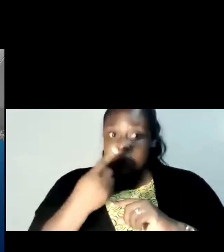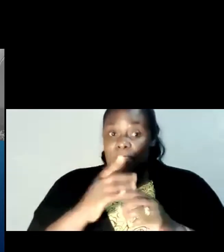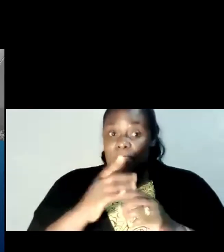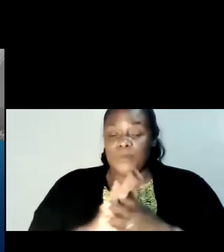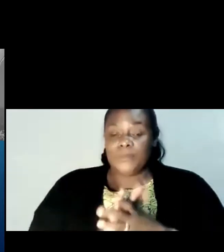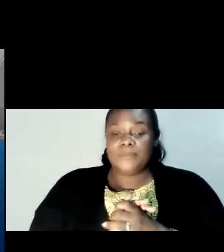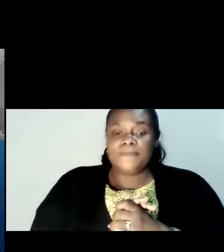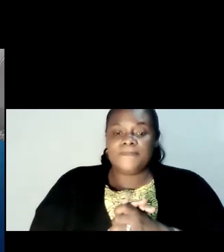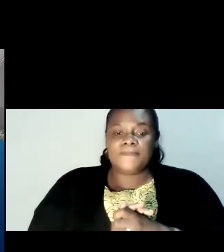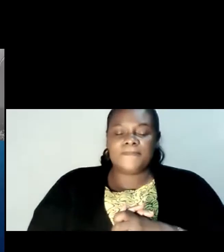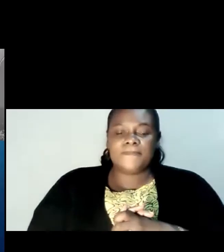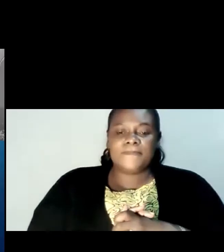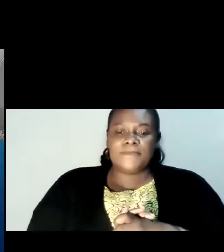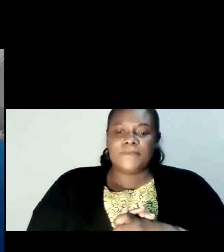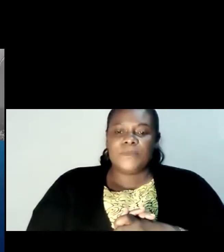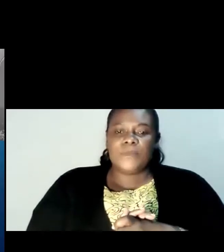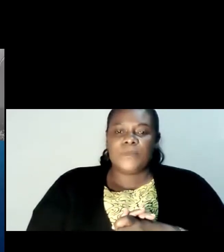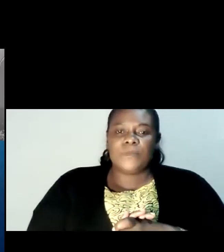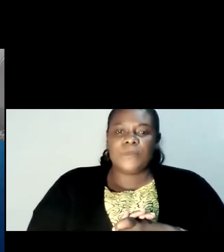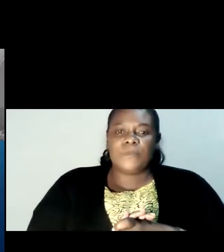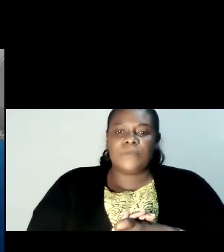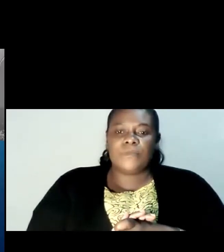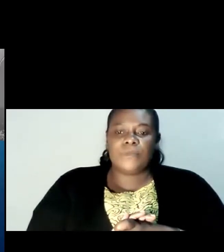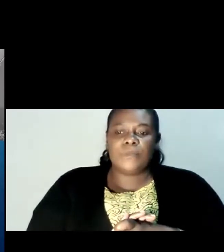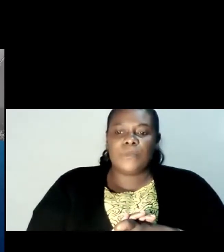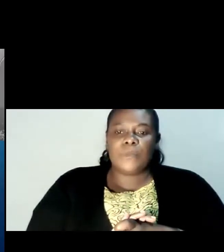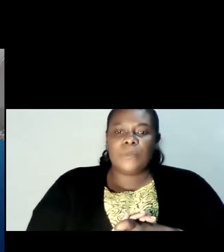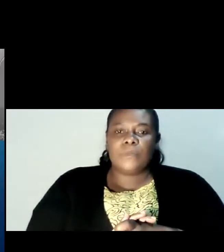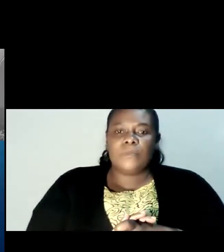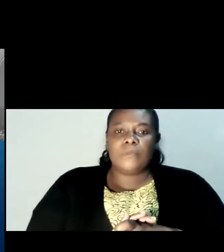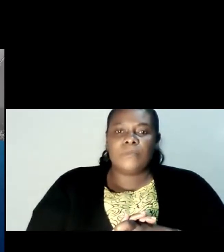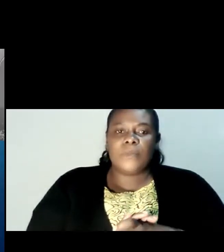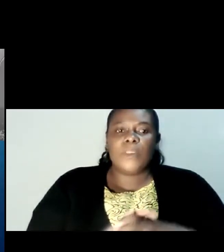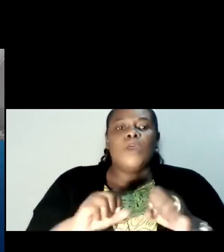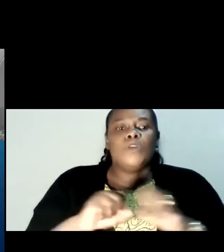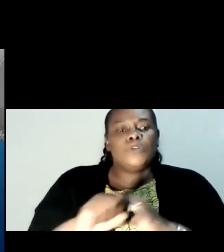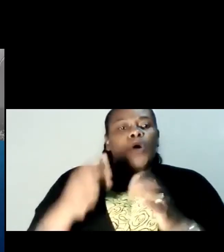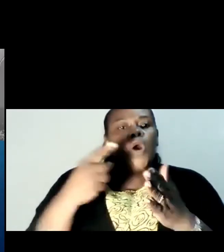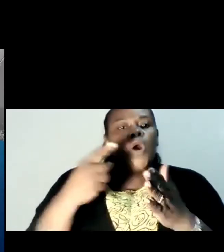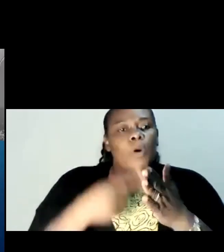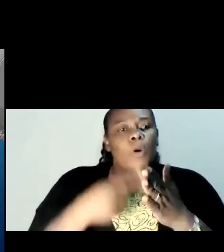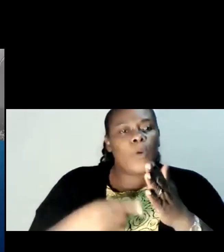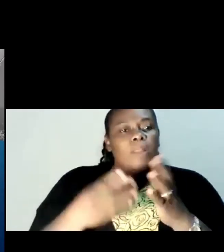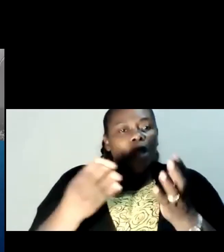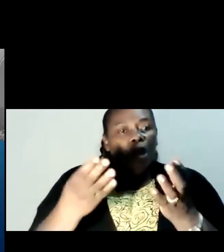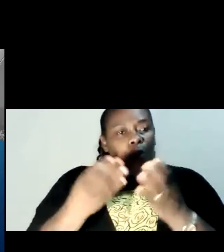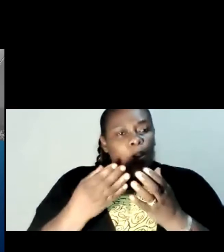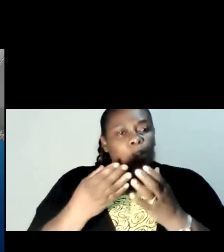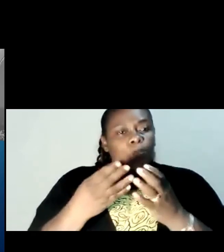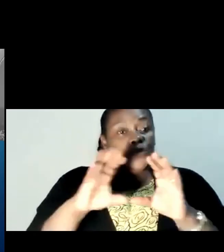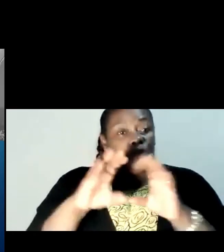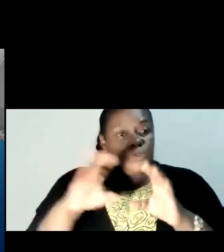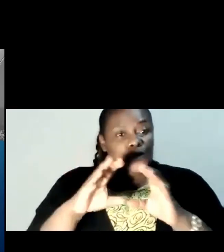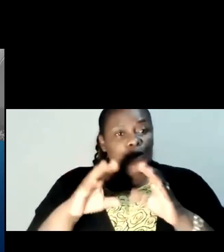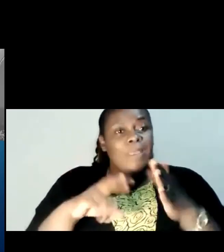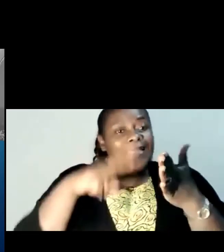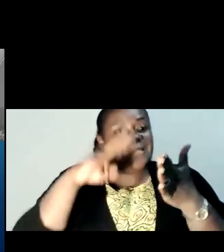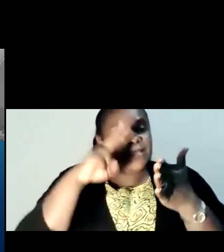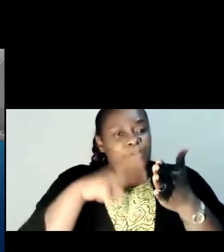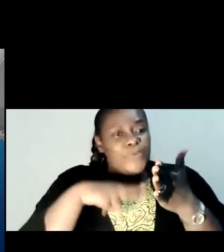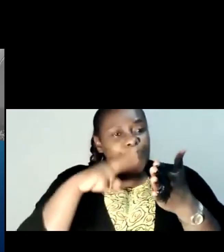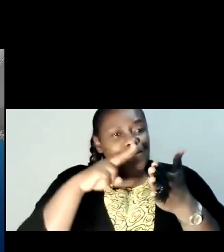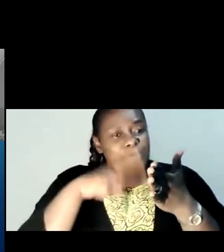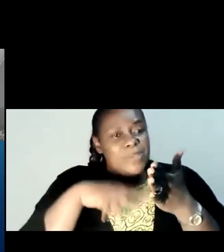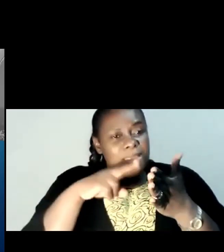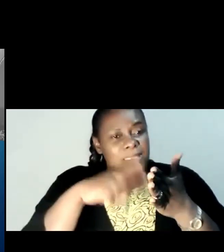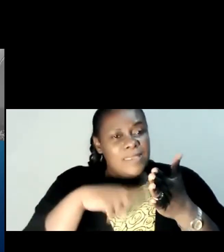All right, so what I would like people to do is read the back of the cans where the food labels